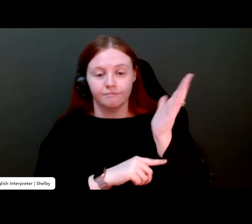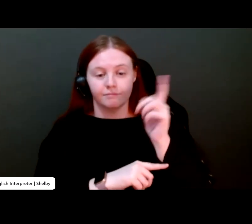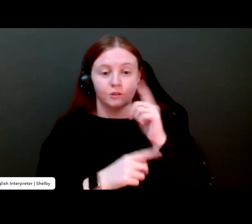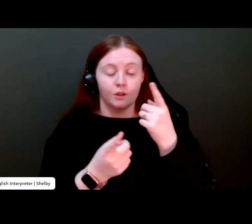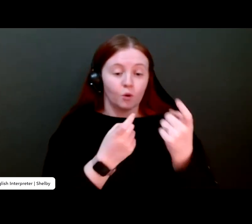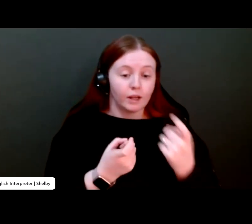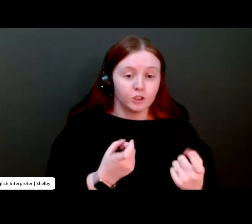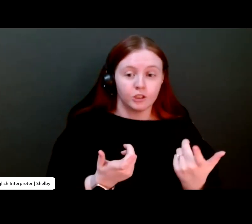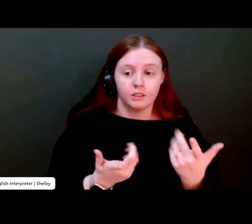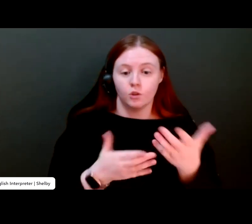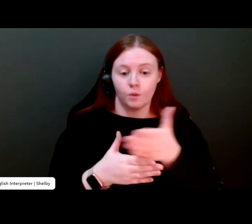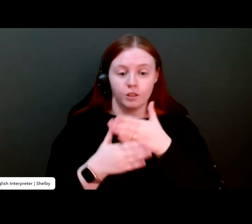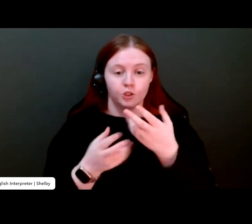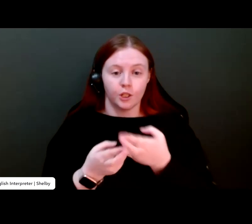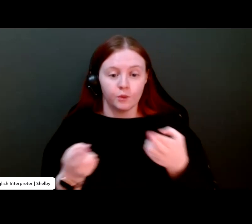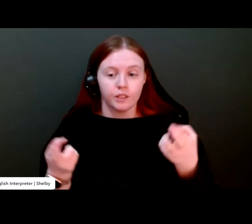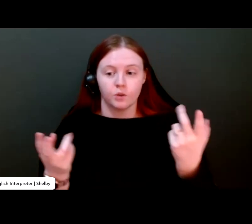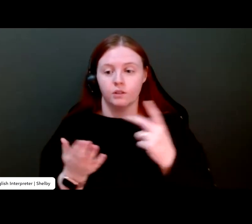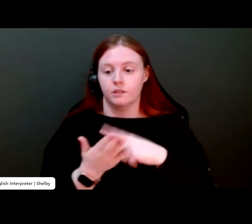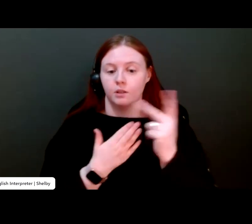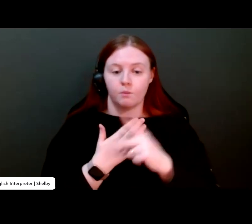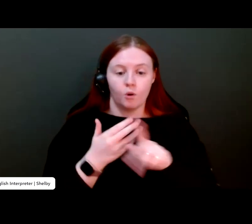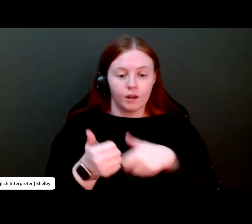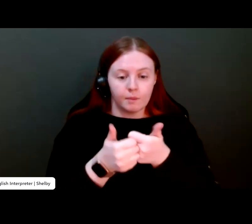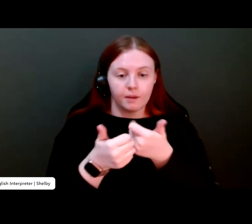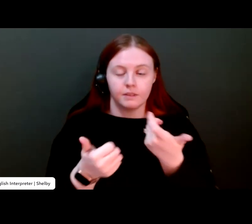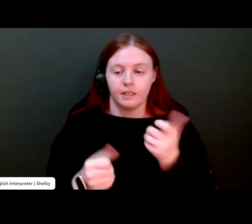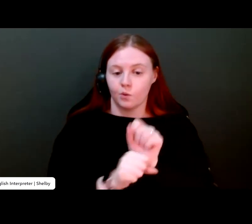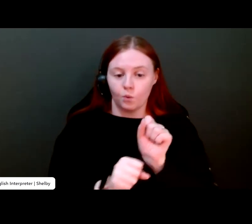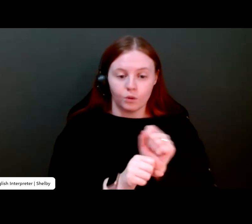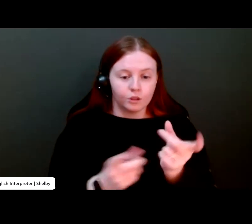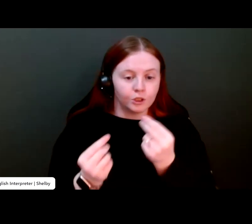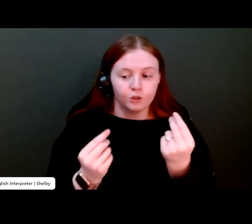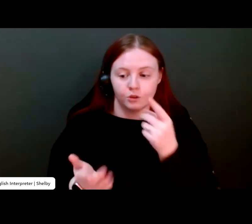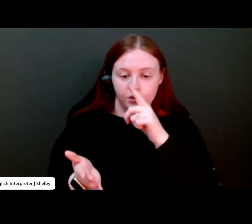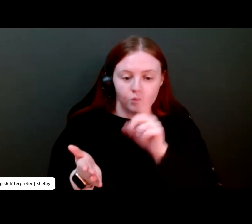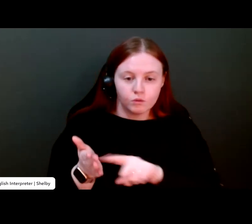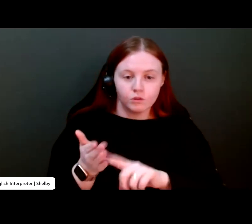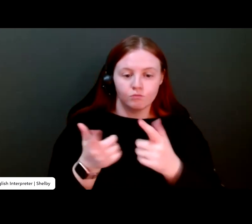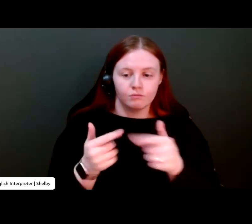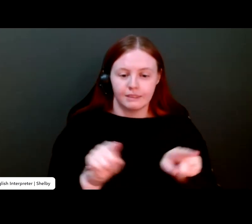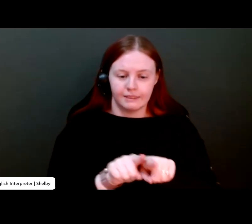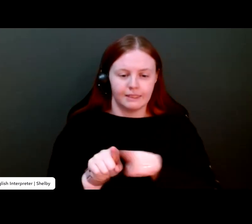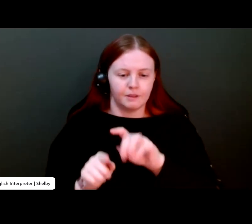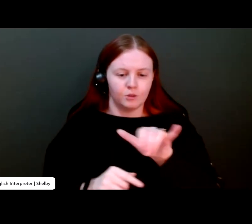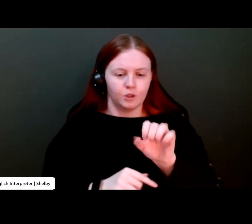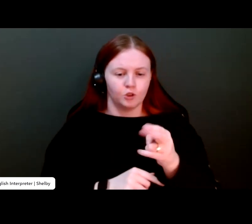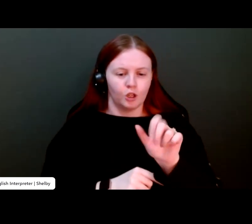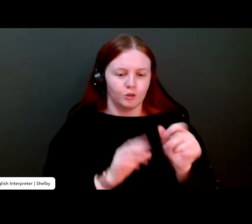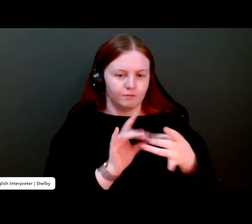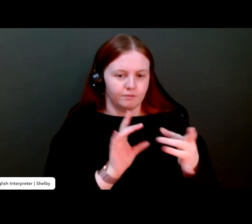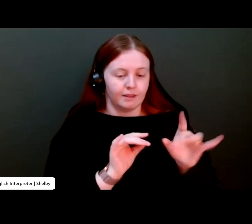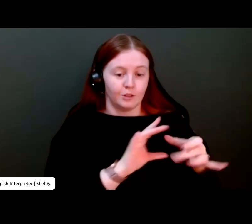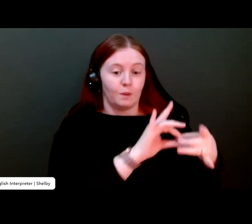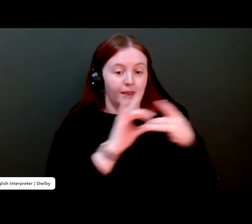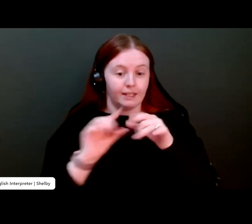or if you want to share resources, program updates, work that you're doing, research underway, like Joshua was just talking about, that are relevant to